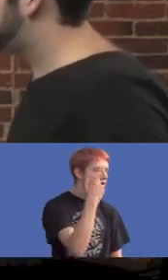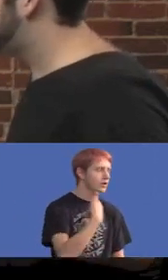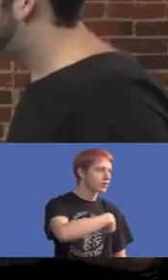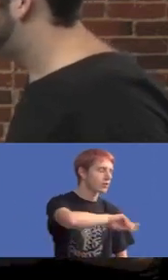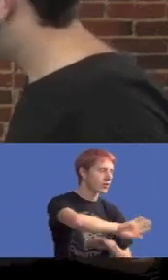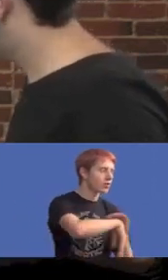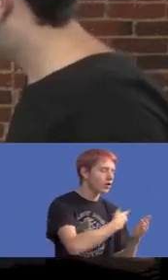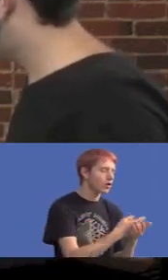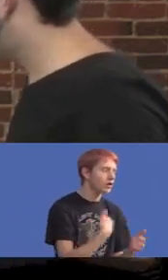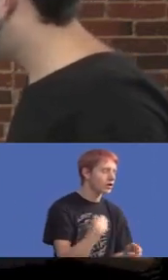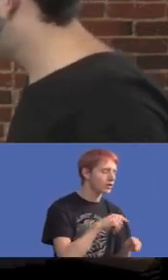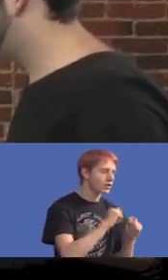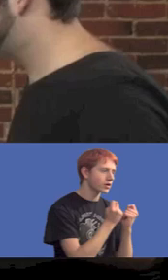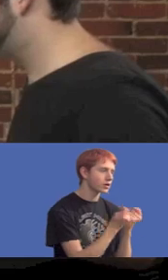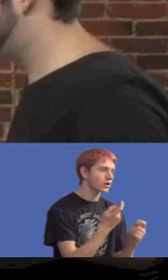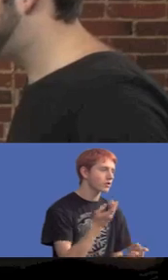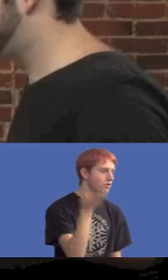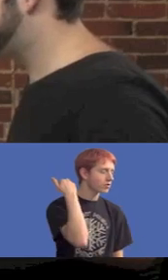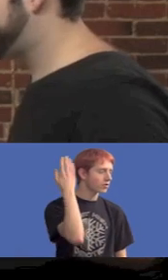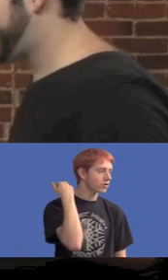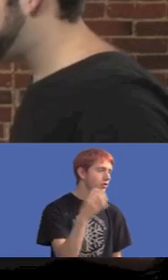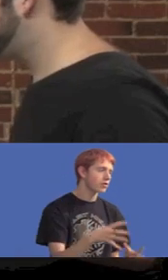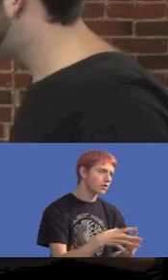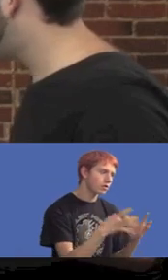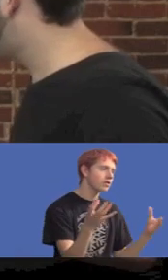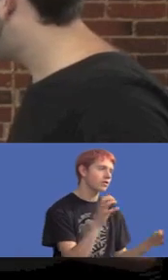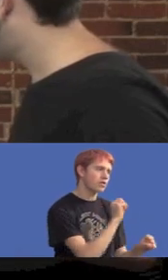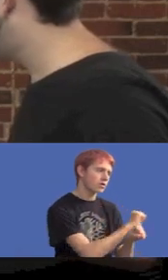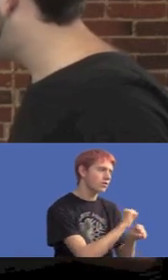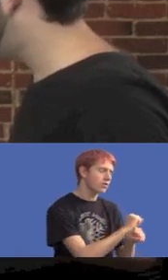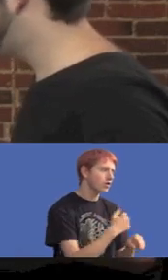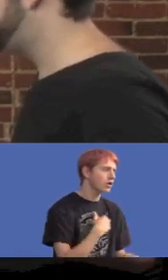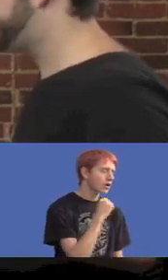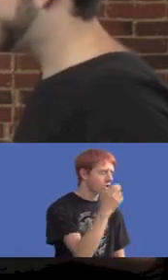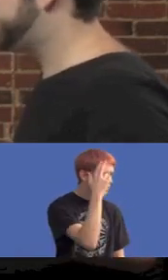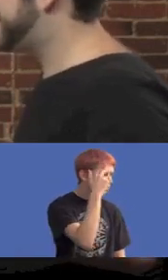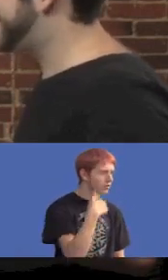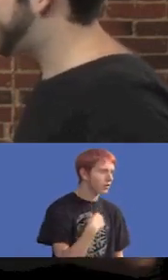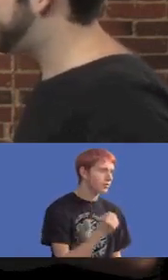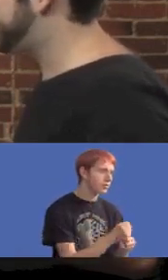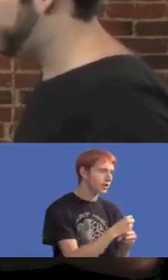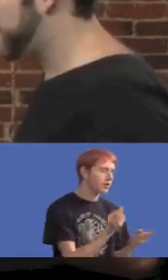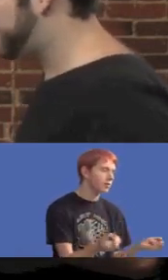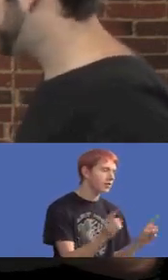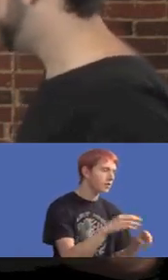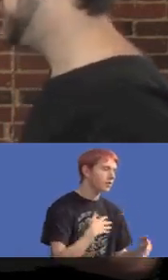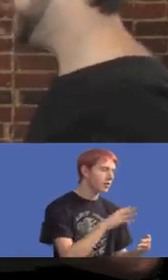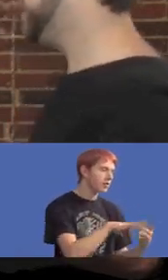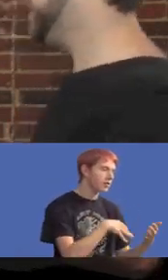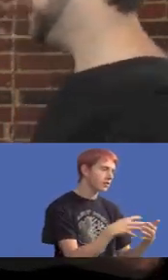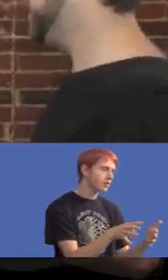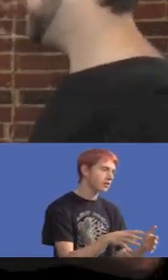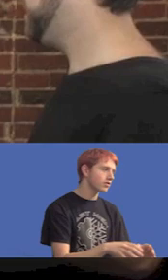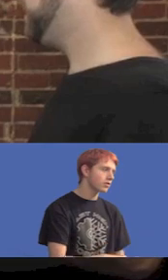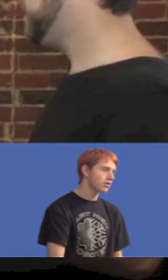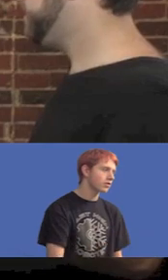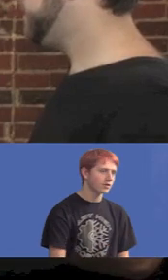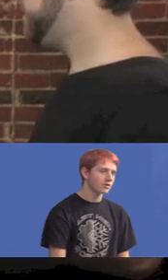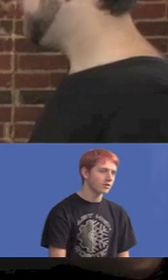that when we were all on a team together a few years ago, it was a lot of work, and I don't know if I can make it happen with my course schedule this